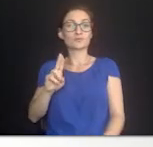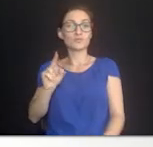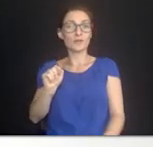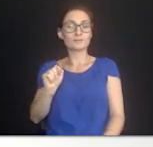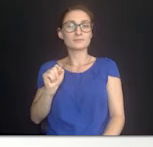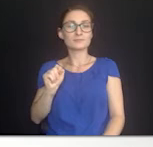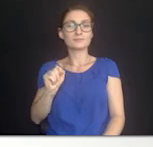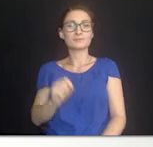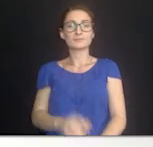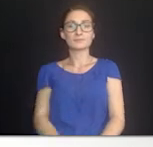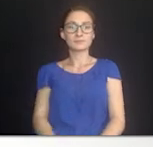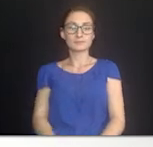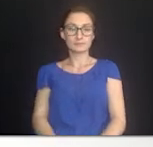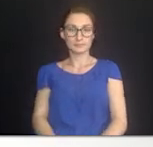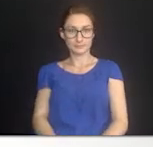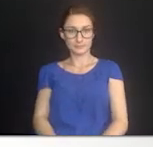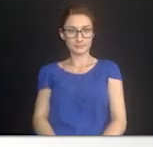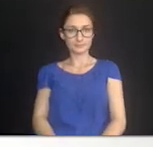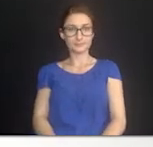them.